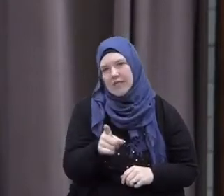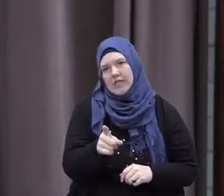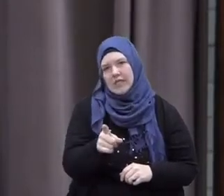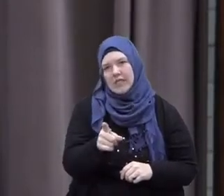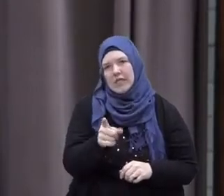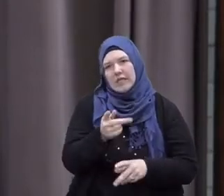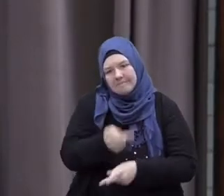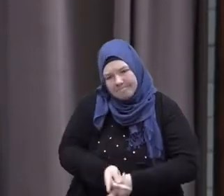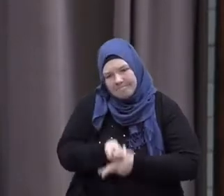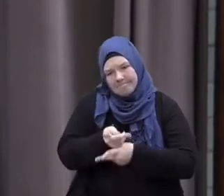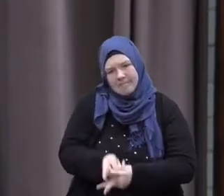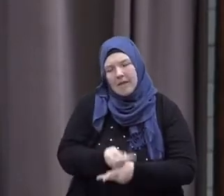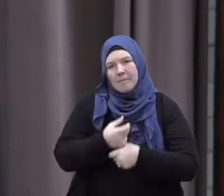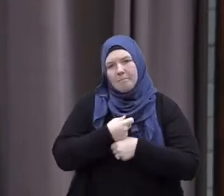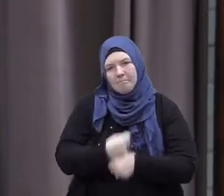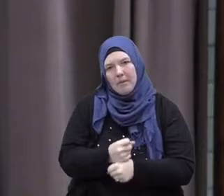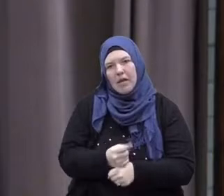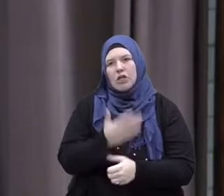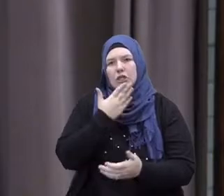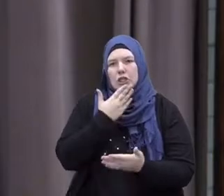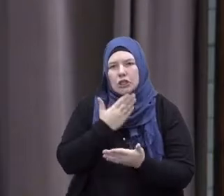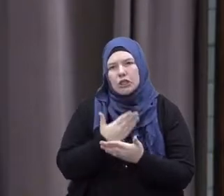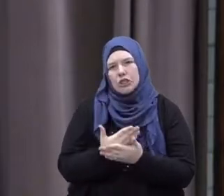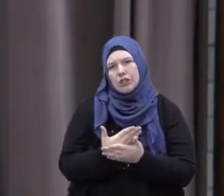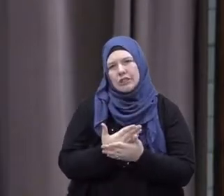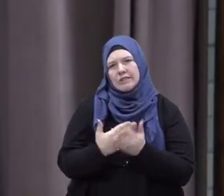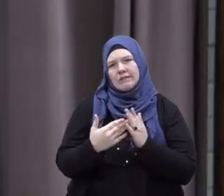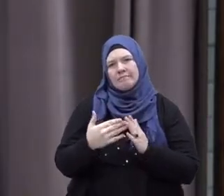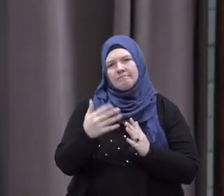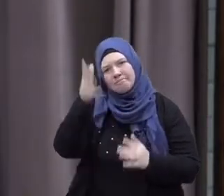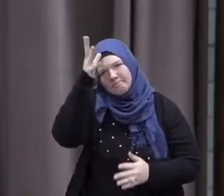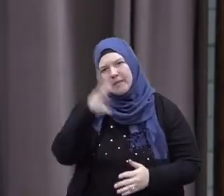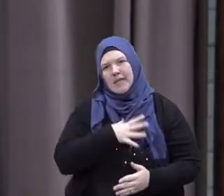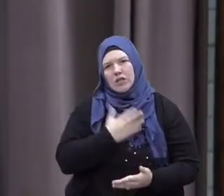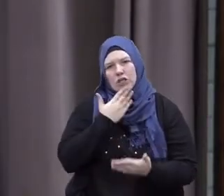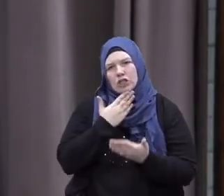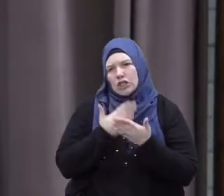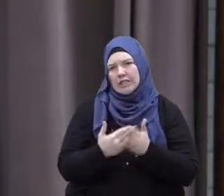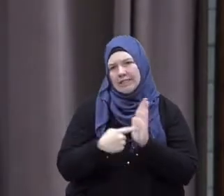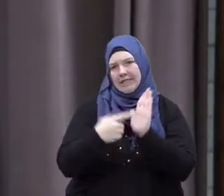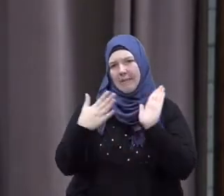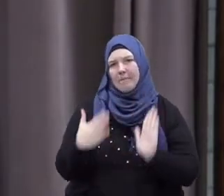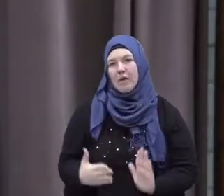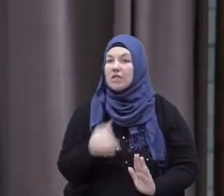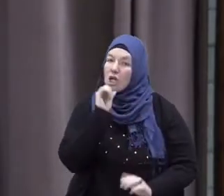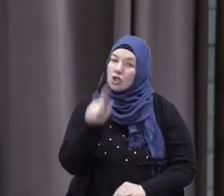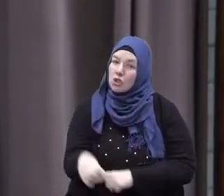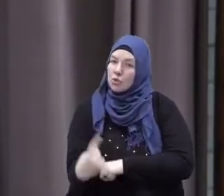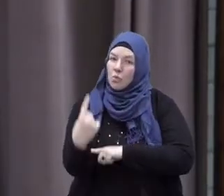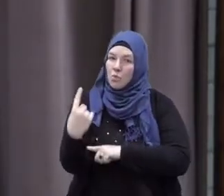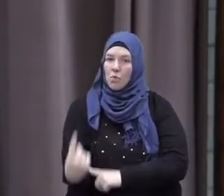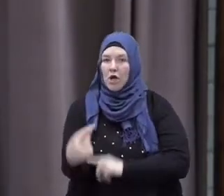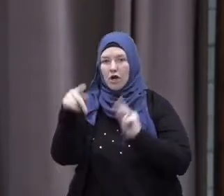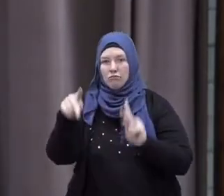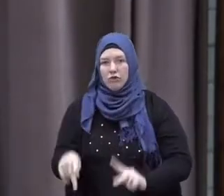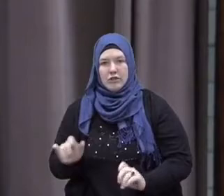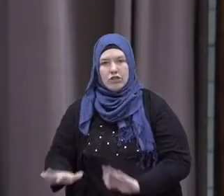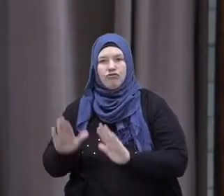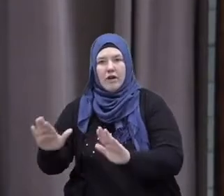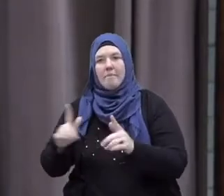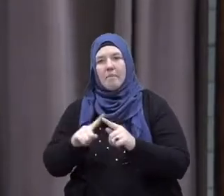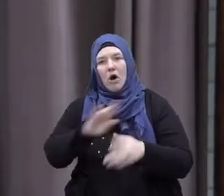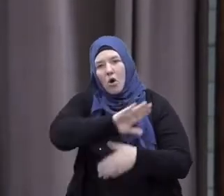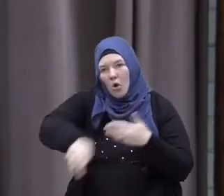groom a generation of Salah al-Din's, not only one Salah al-Din, but a